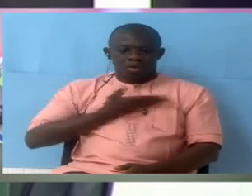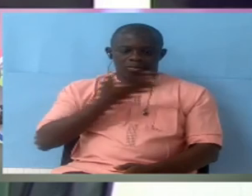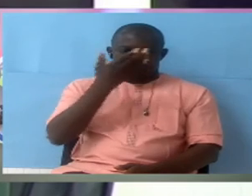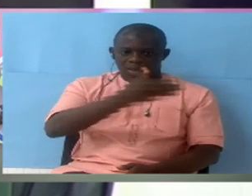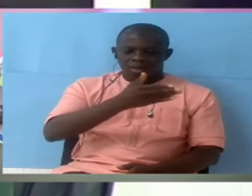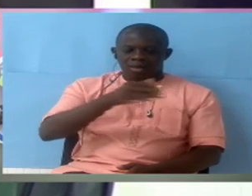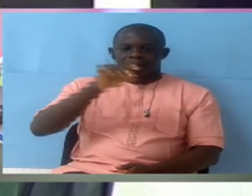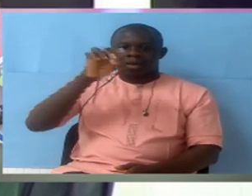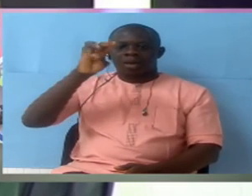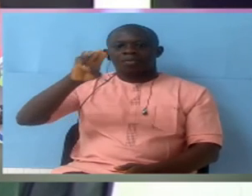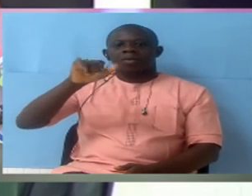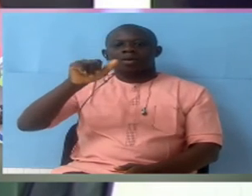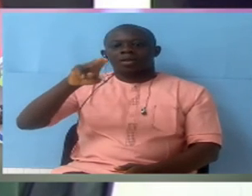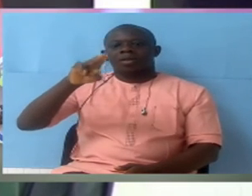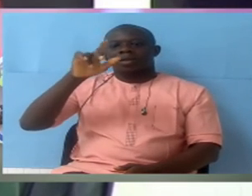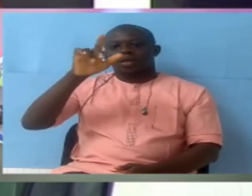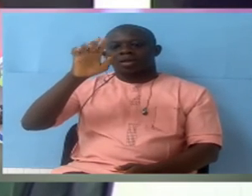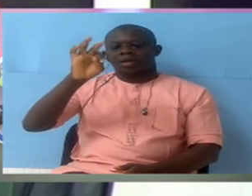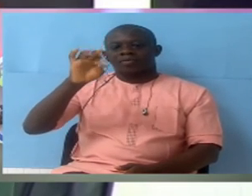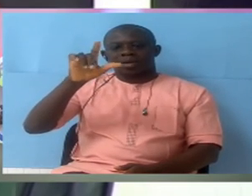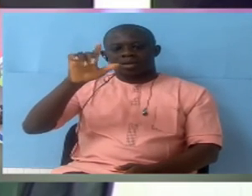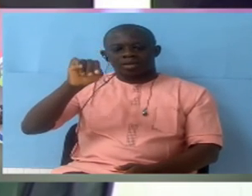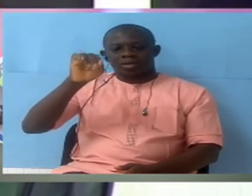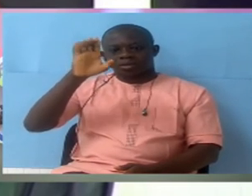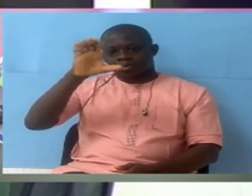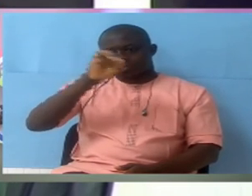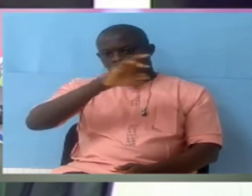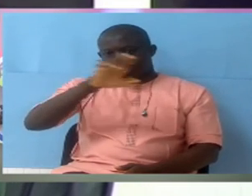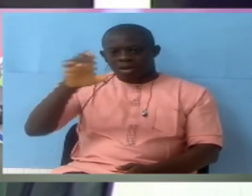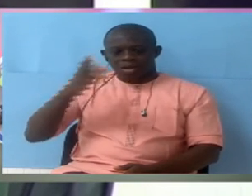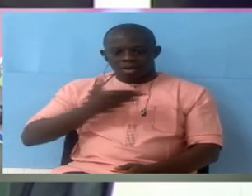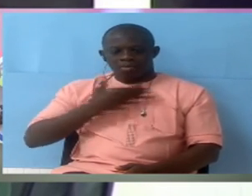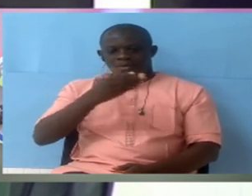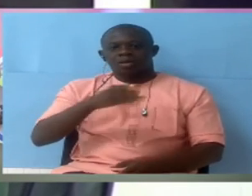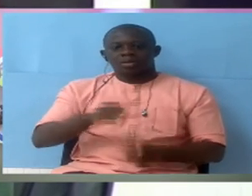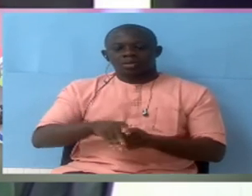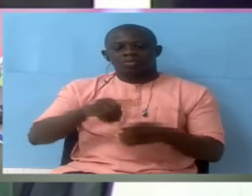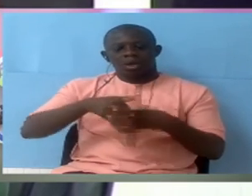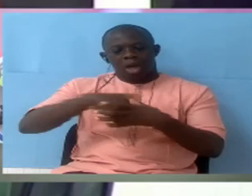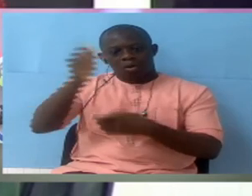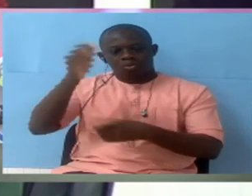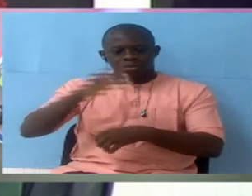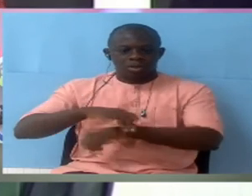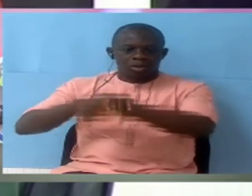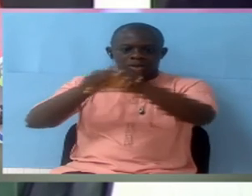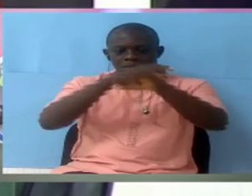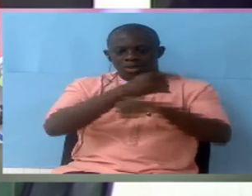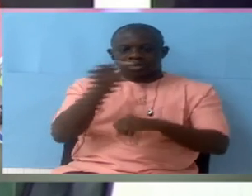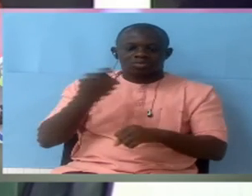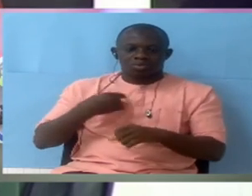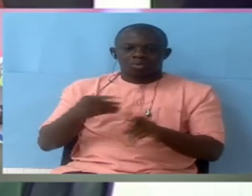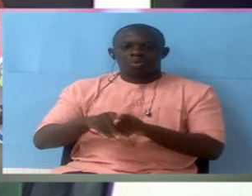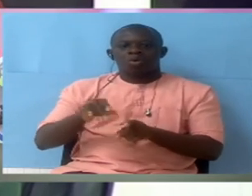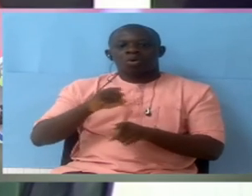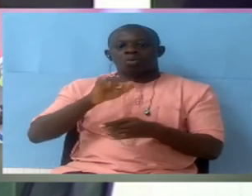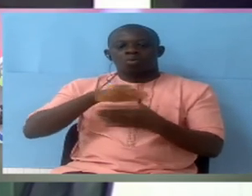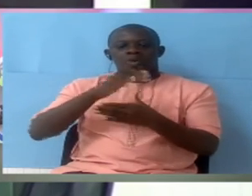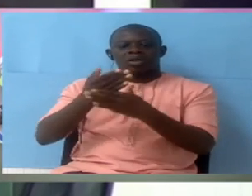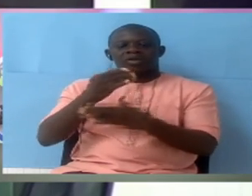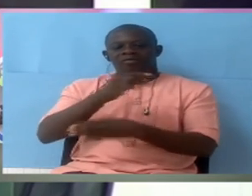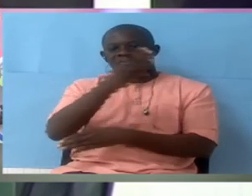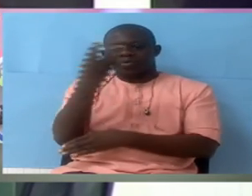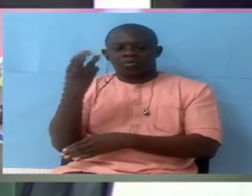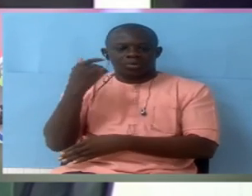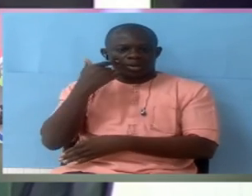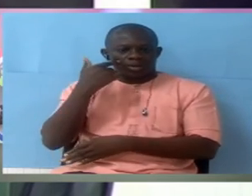koor. And they escort them out. Ñu génné leen fofu ci biti. Yes, within few days we heard that